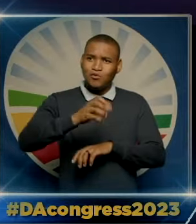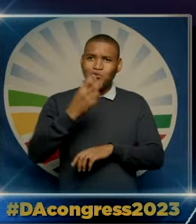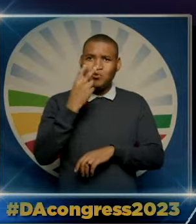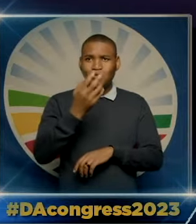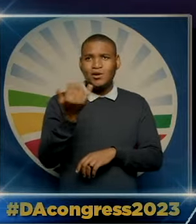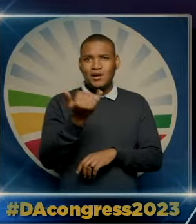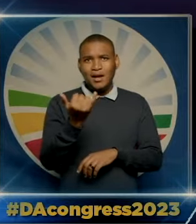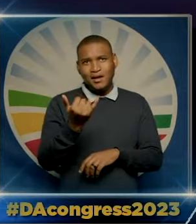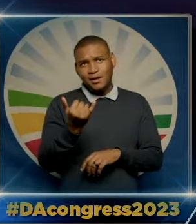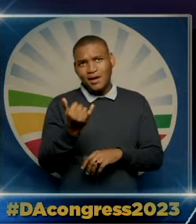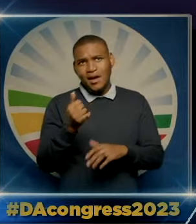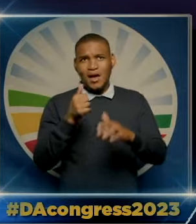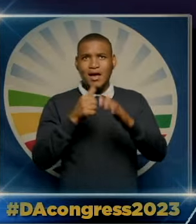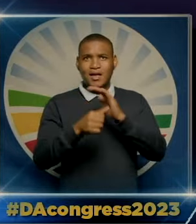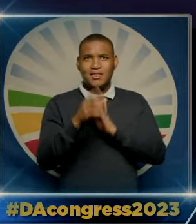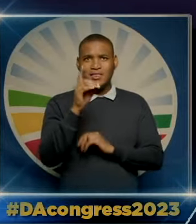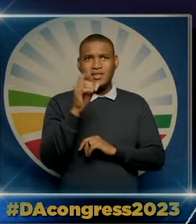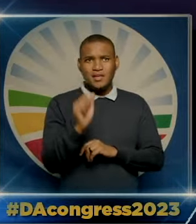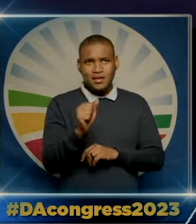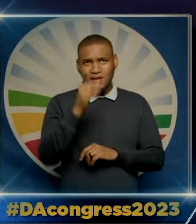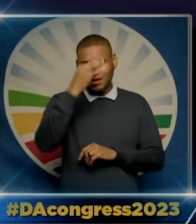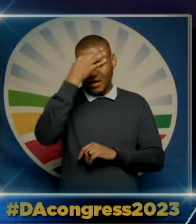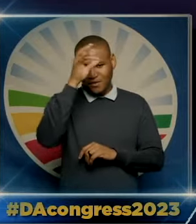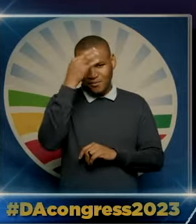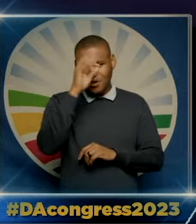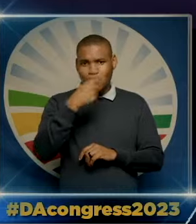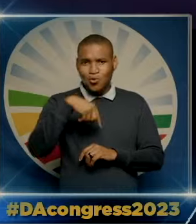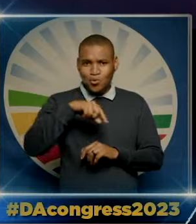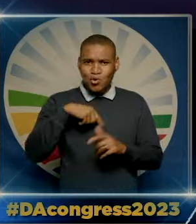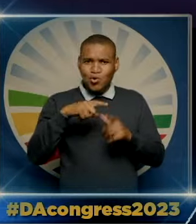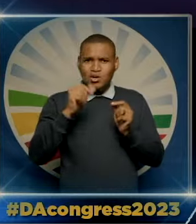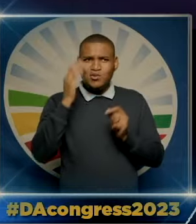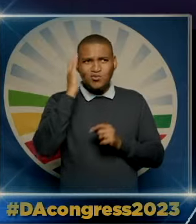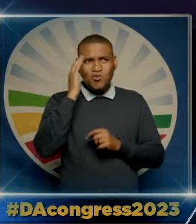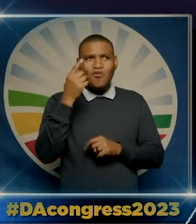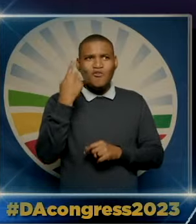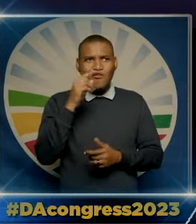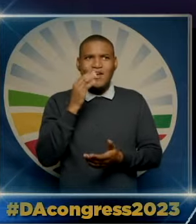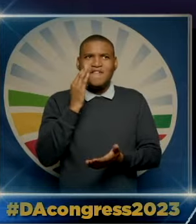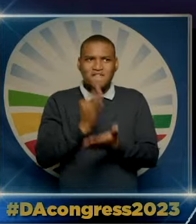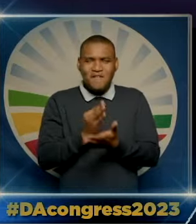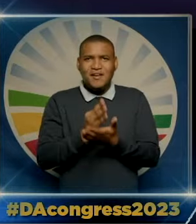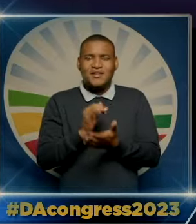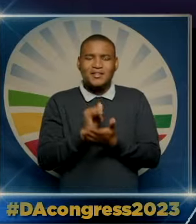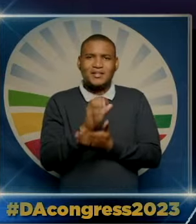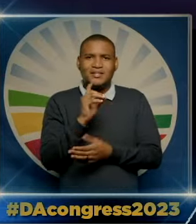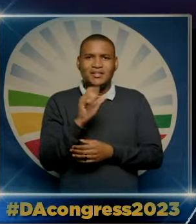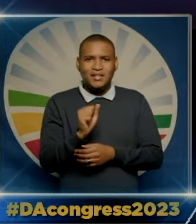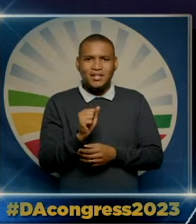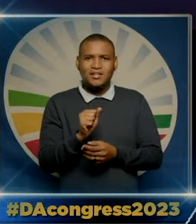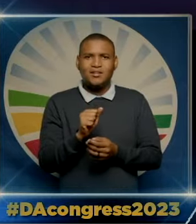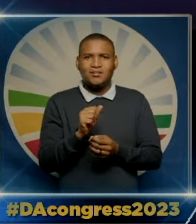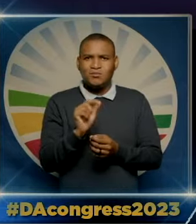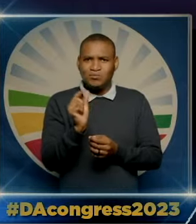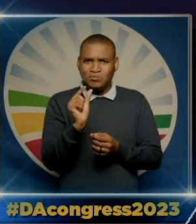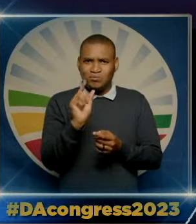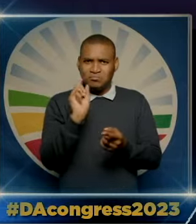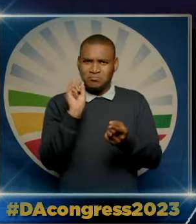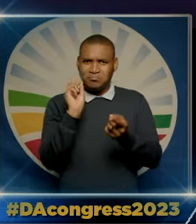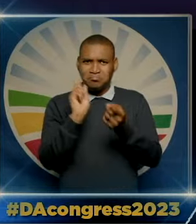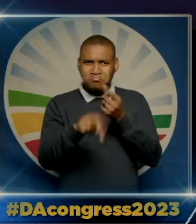like under the DA government. We already know for a fact that the DA is within a striking